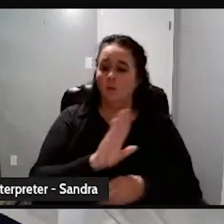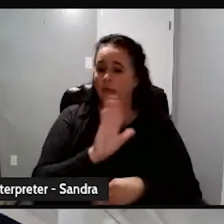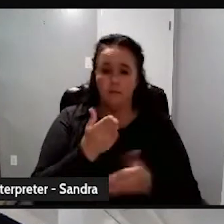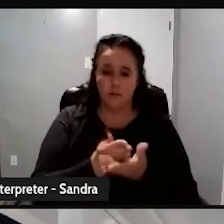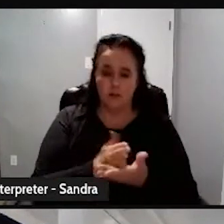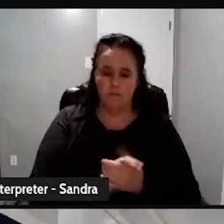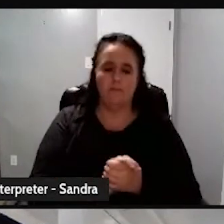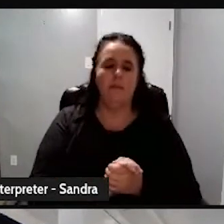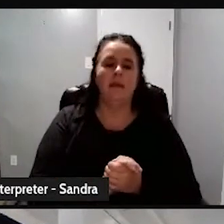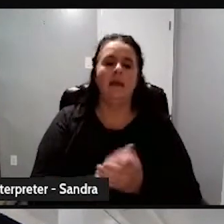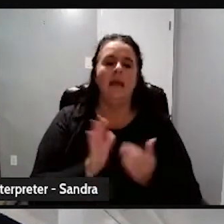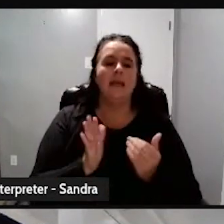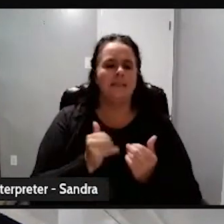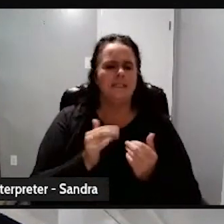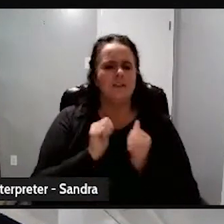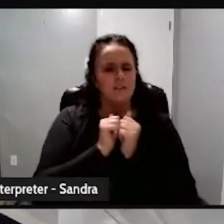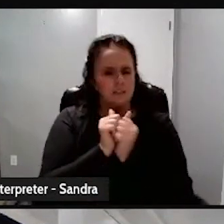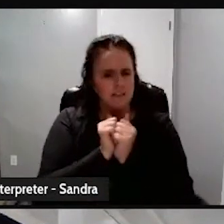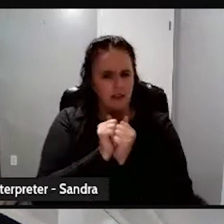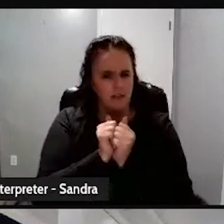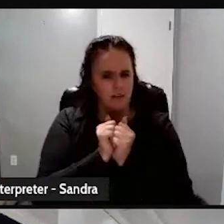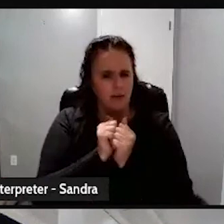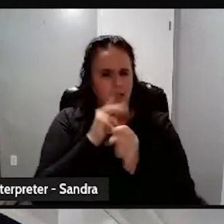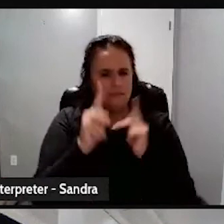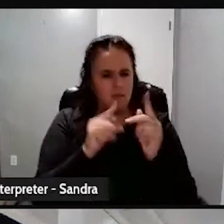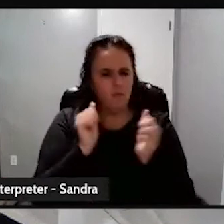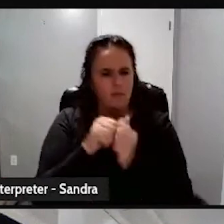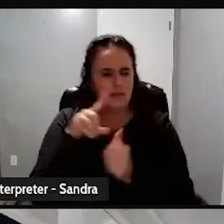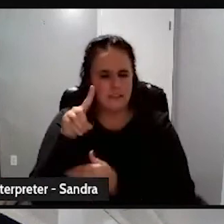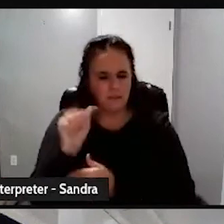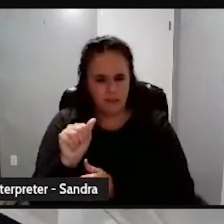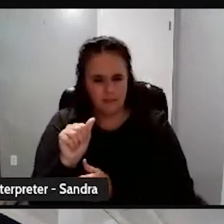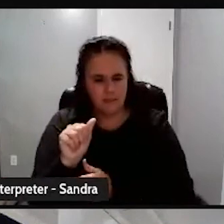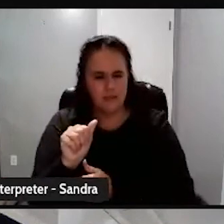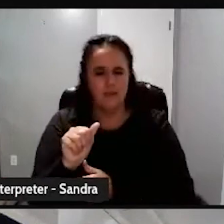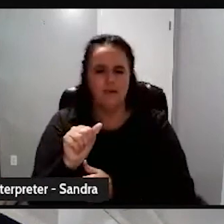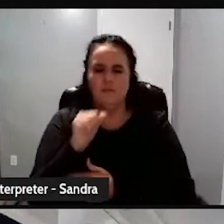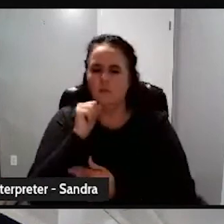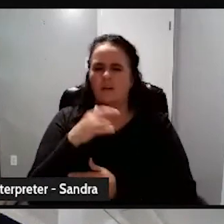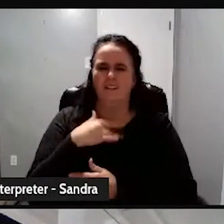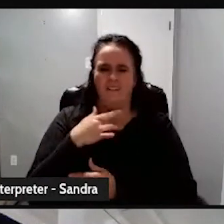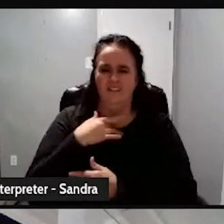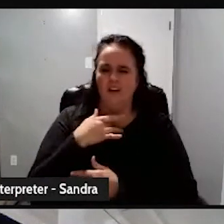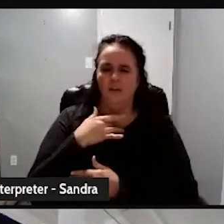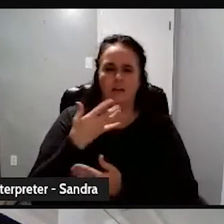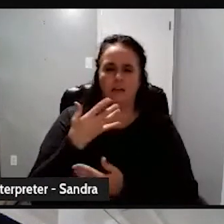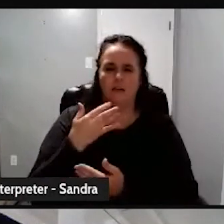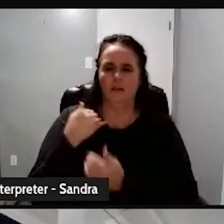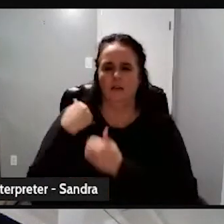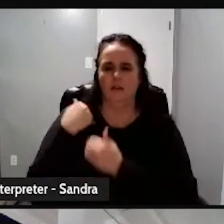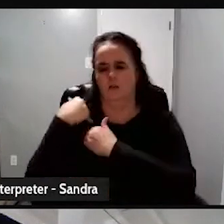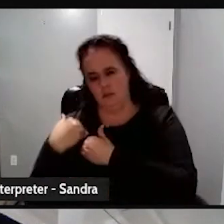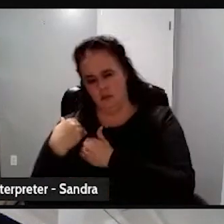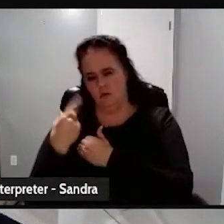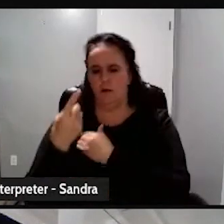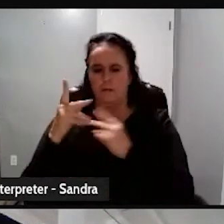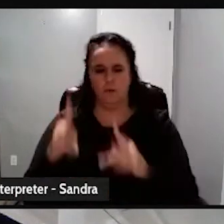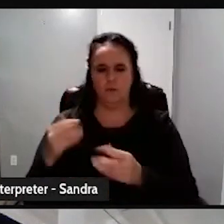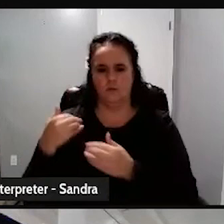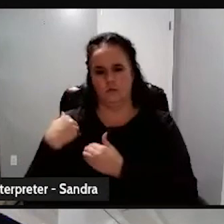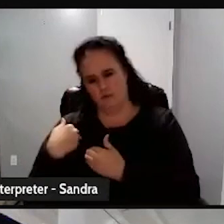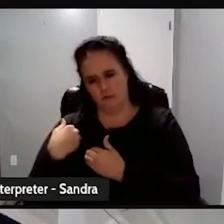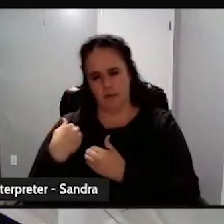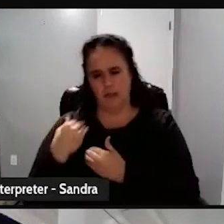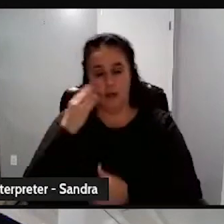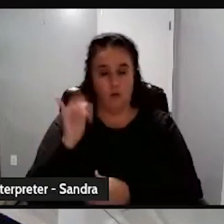it together as people with disabilities than to have to always feel the onus on yourself. And I know it too well myself.